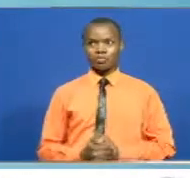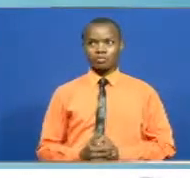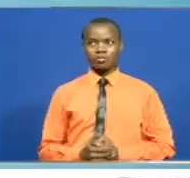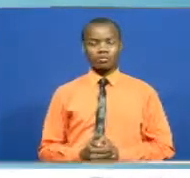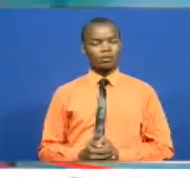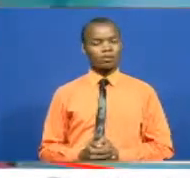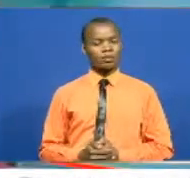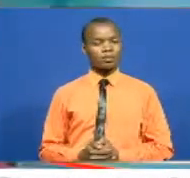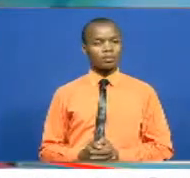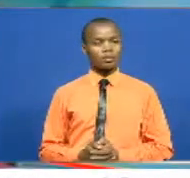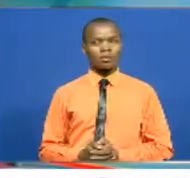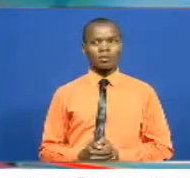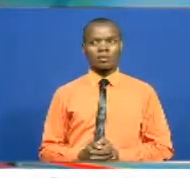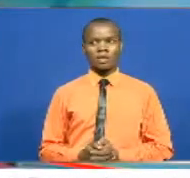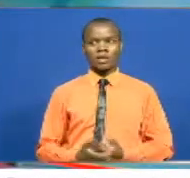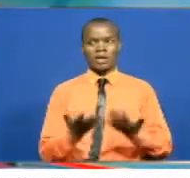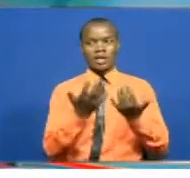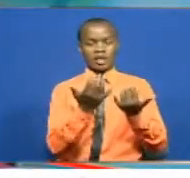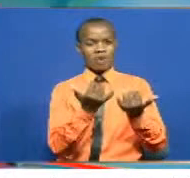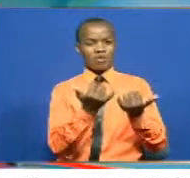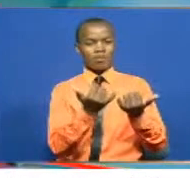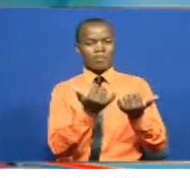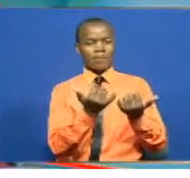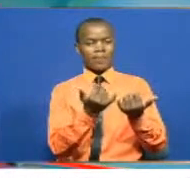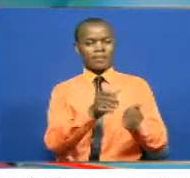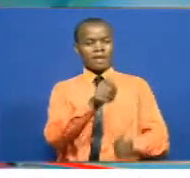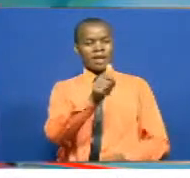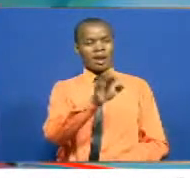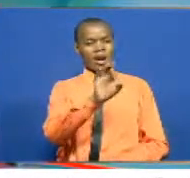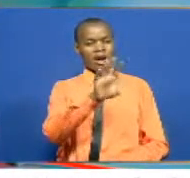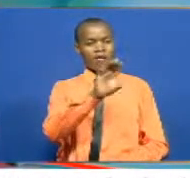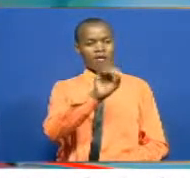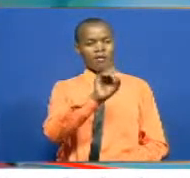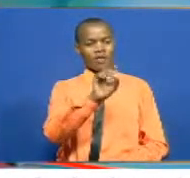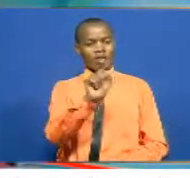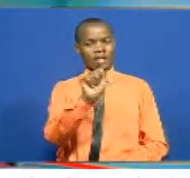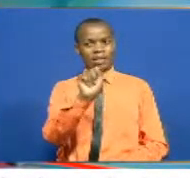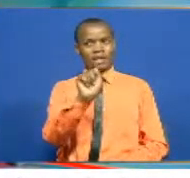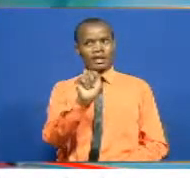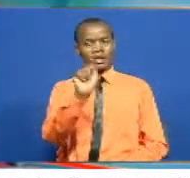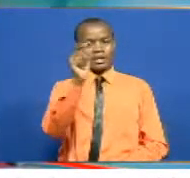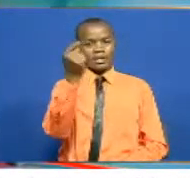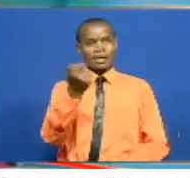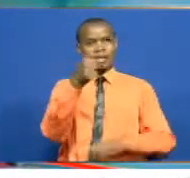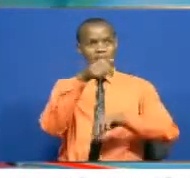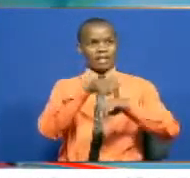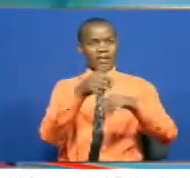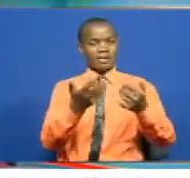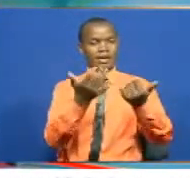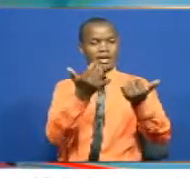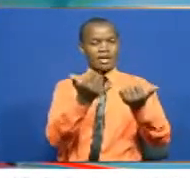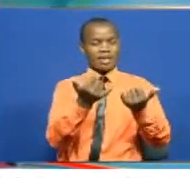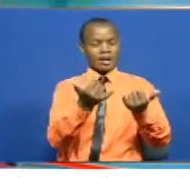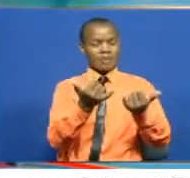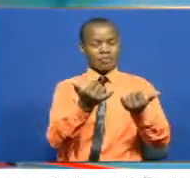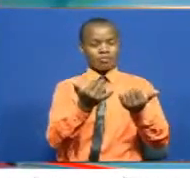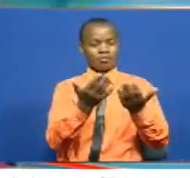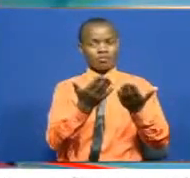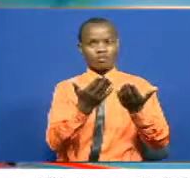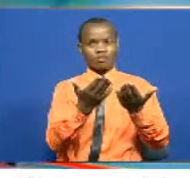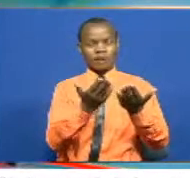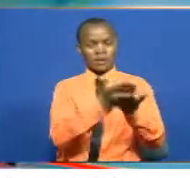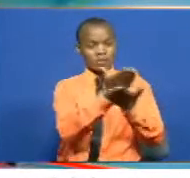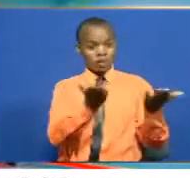now let's talk about, first of all, the journey to the AfroBasket qualifiers. Kenya, by virtue of their the current ranking, and by the way, guys,